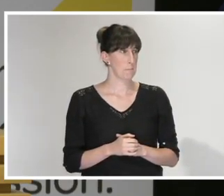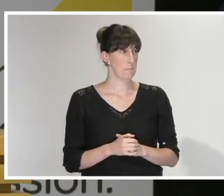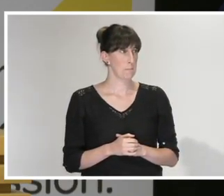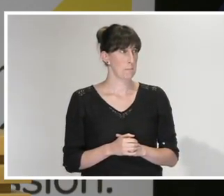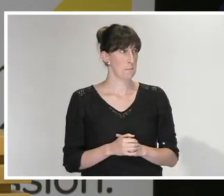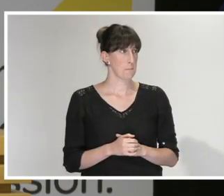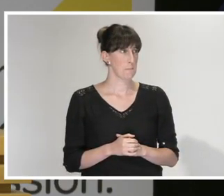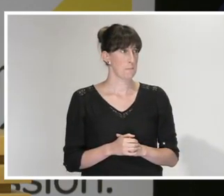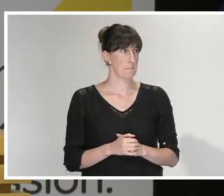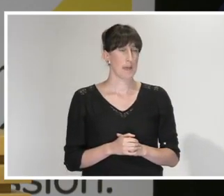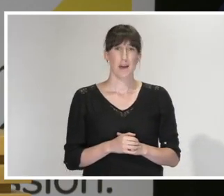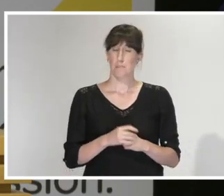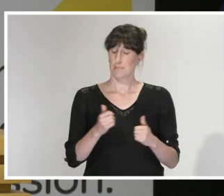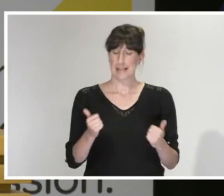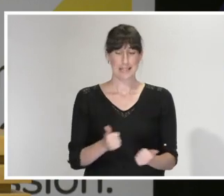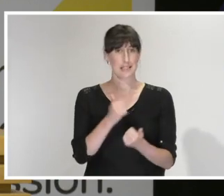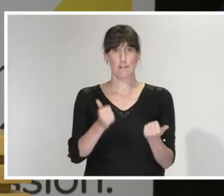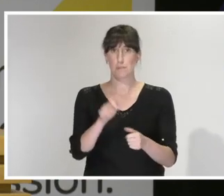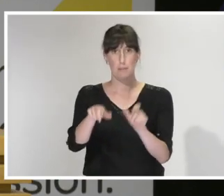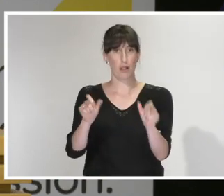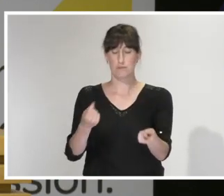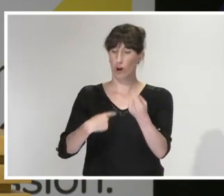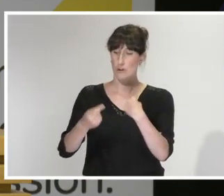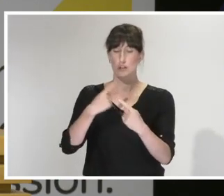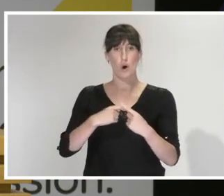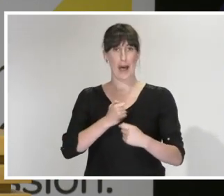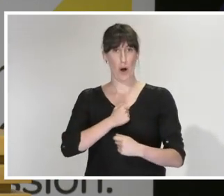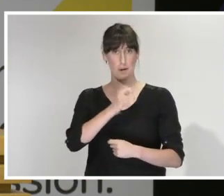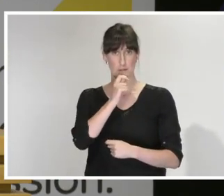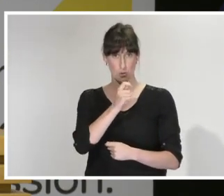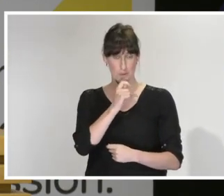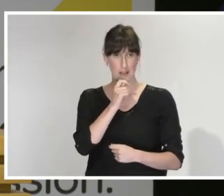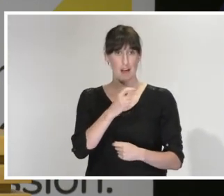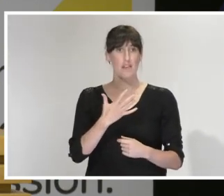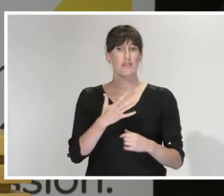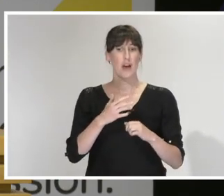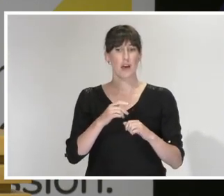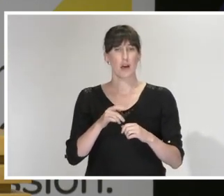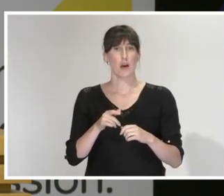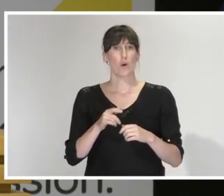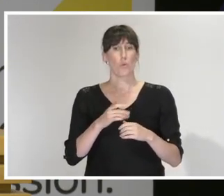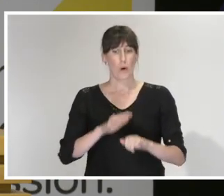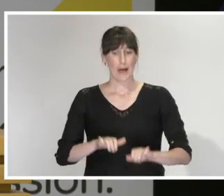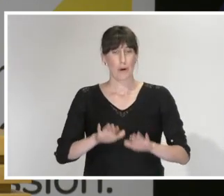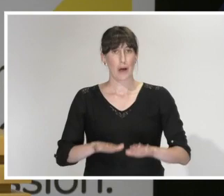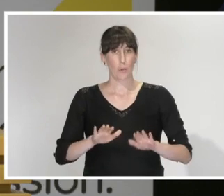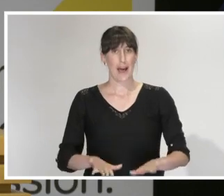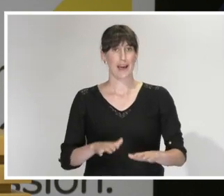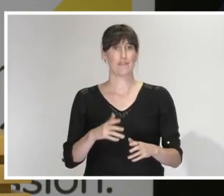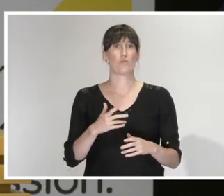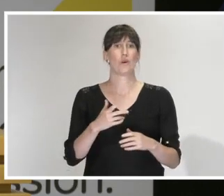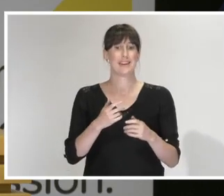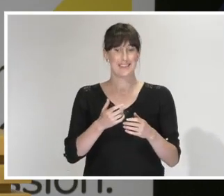6, 7 days, sometimes even longer, to get the results of their COVID-19 test, and this is after lockdown has started. Is this the